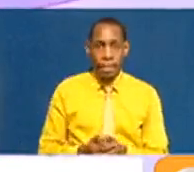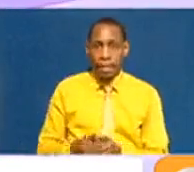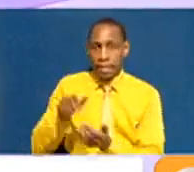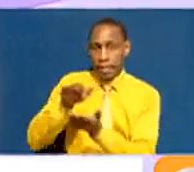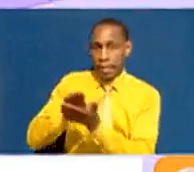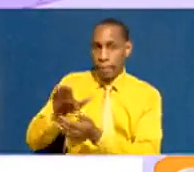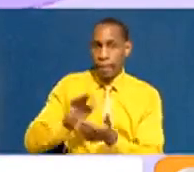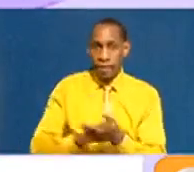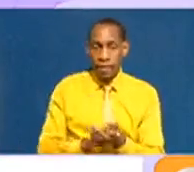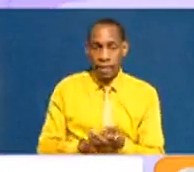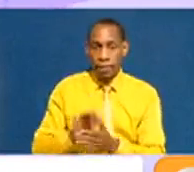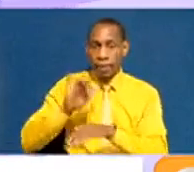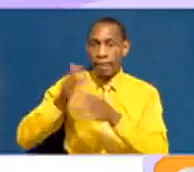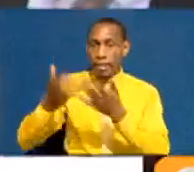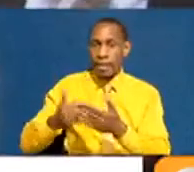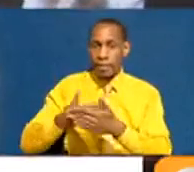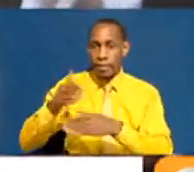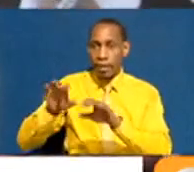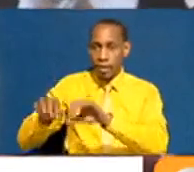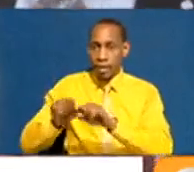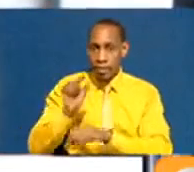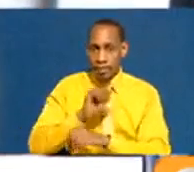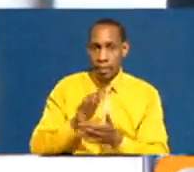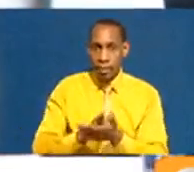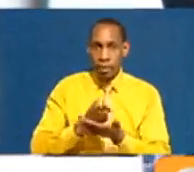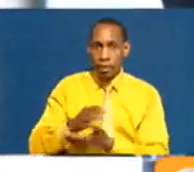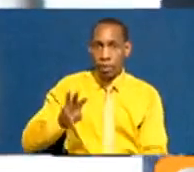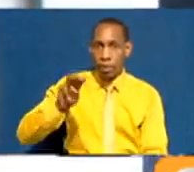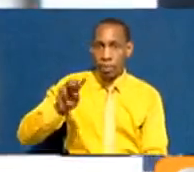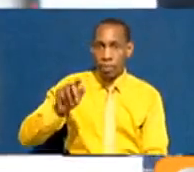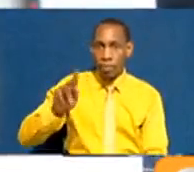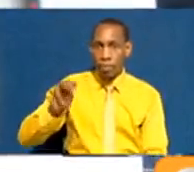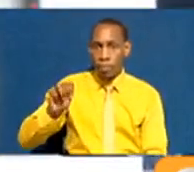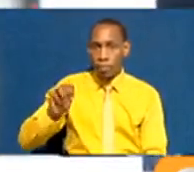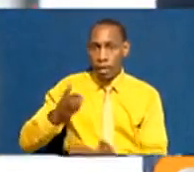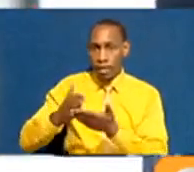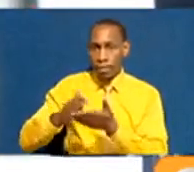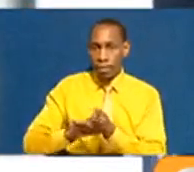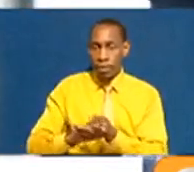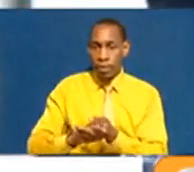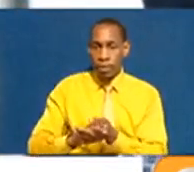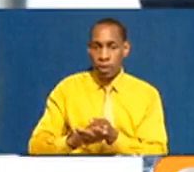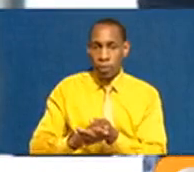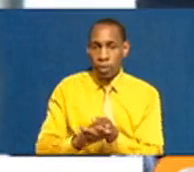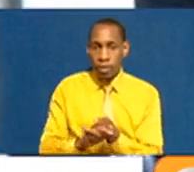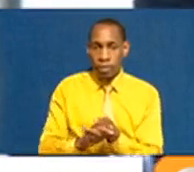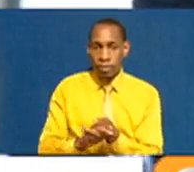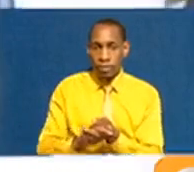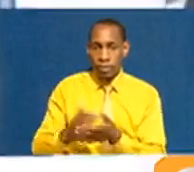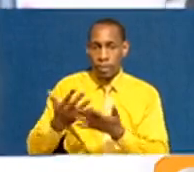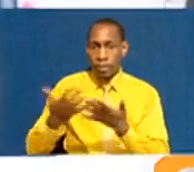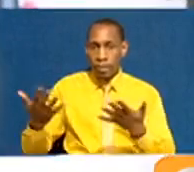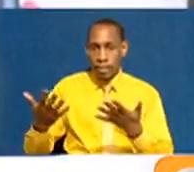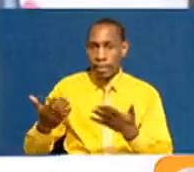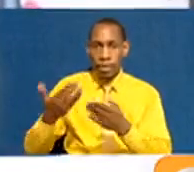Spire Bank fell on hard times following its acquisition by Mwalimu Sacco, with its liabilities exceeding the assets, leading to eventual